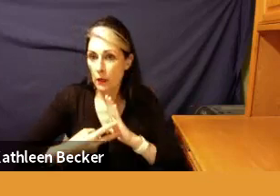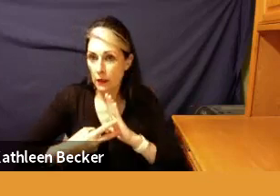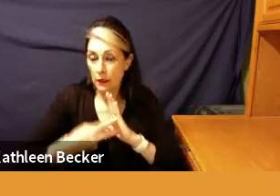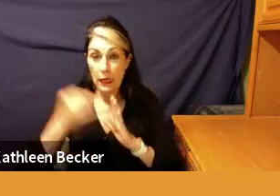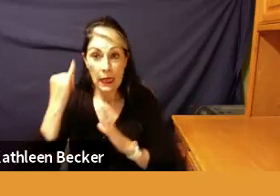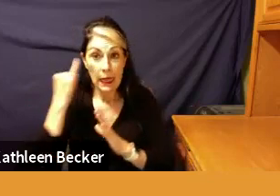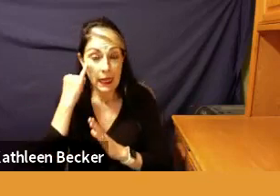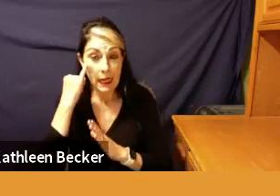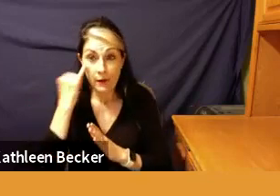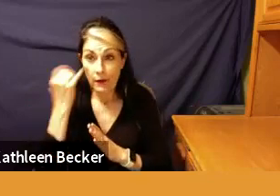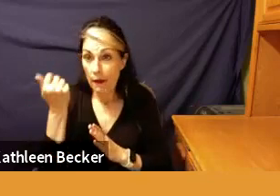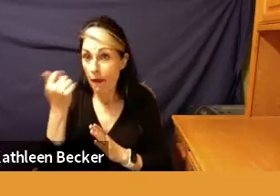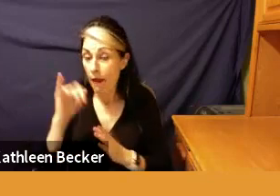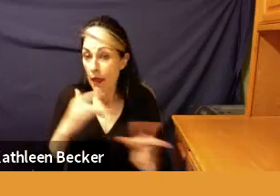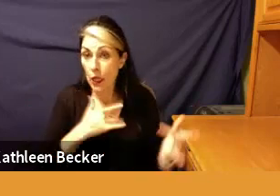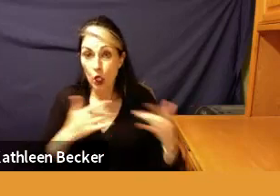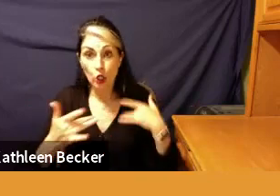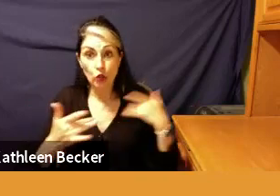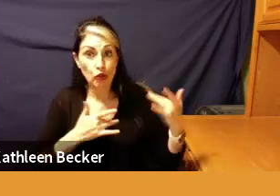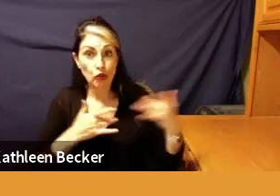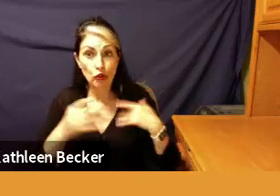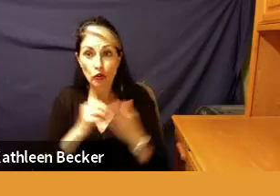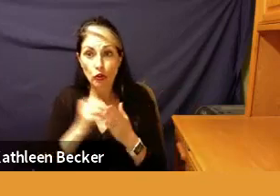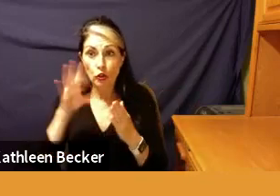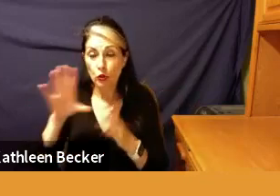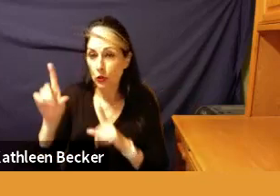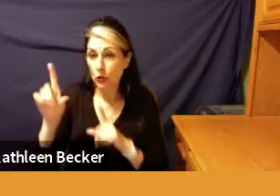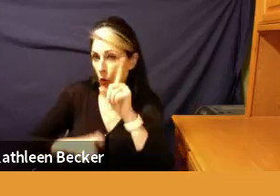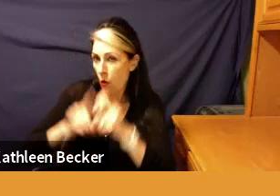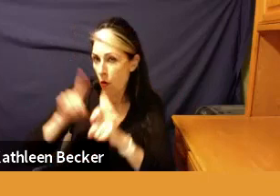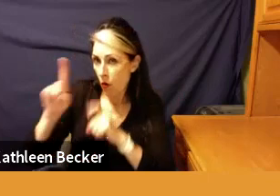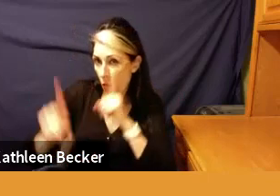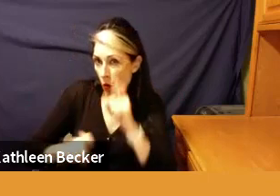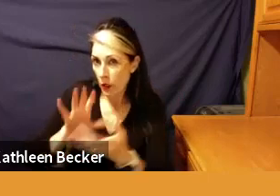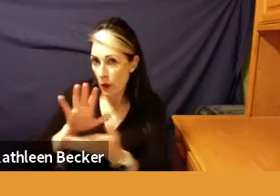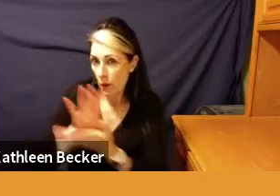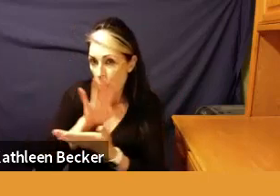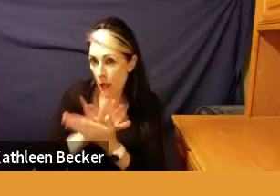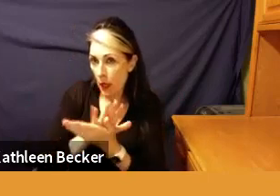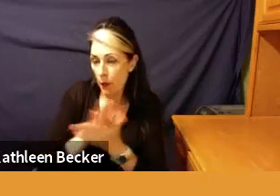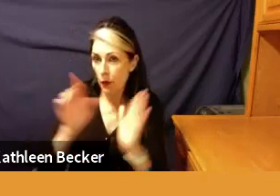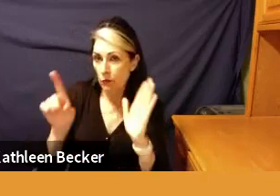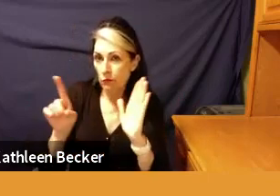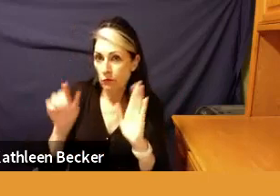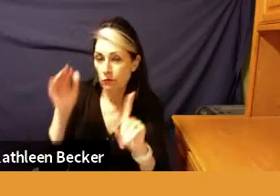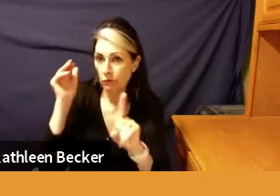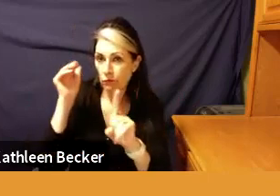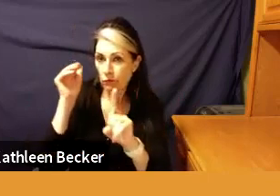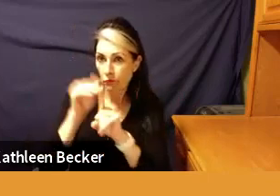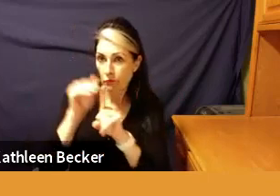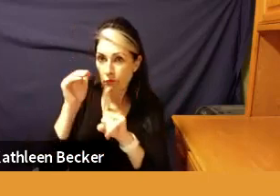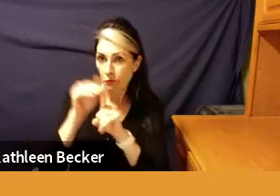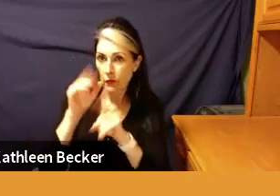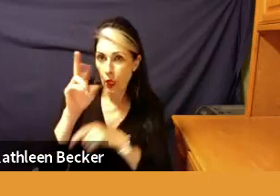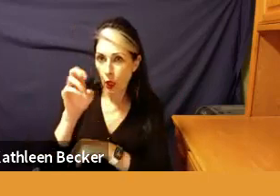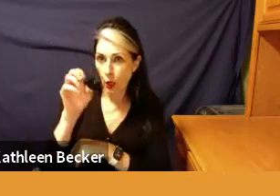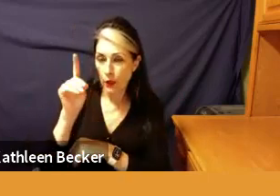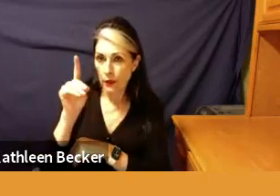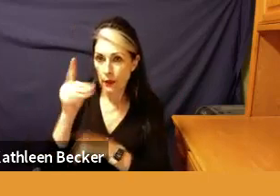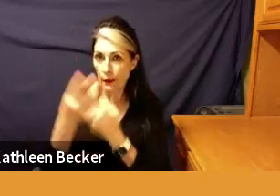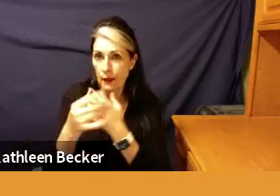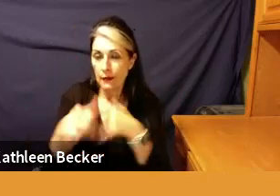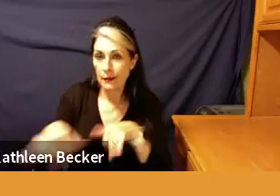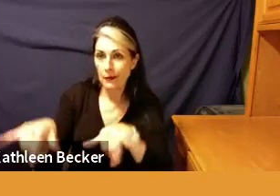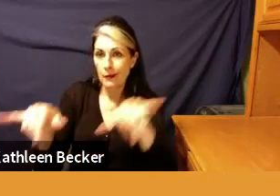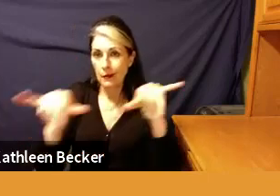there are any concerns about a student's questions, paper will alert RUSD and standard safety